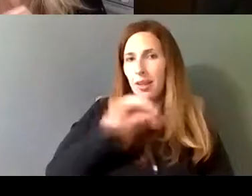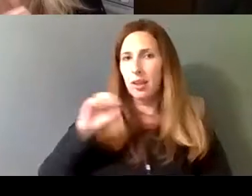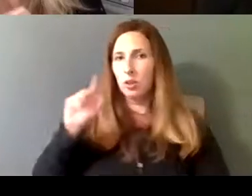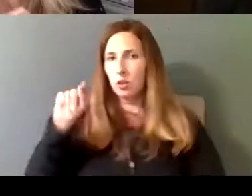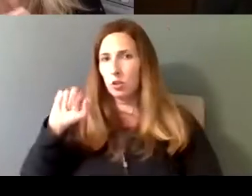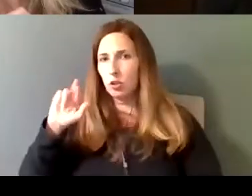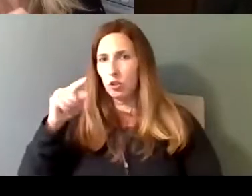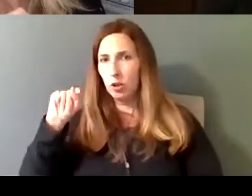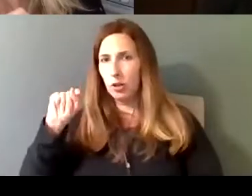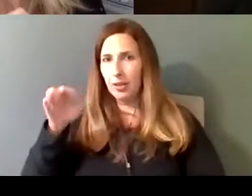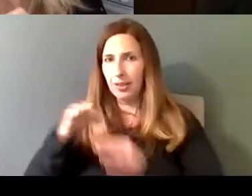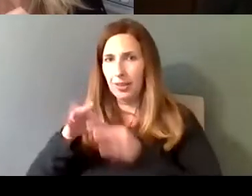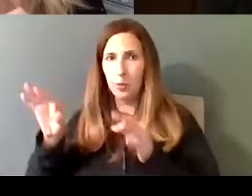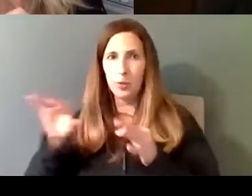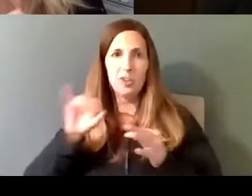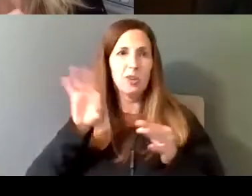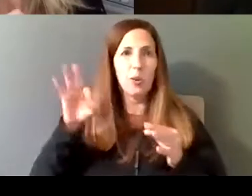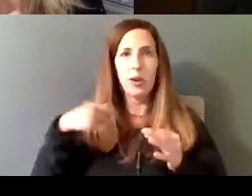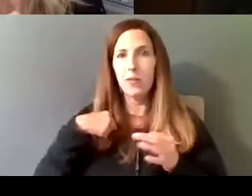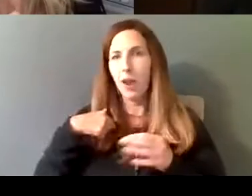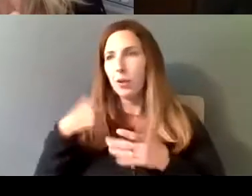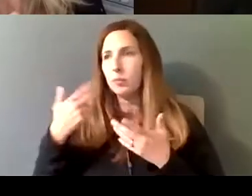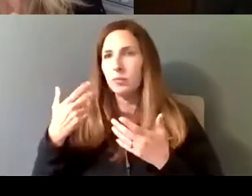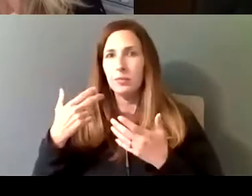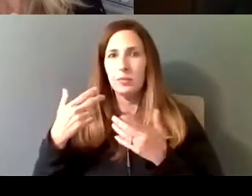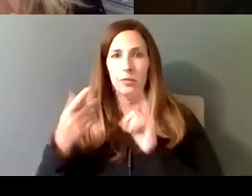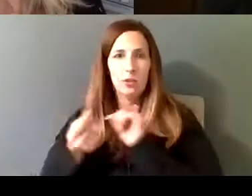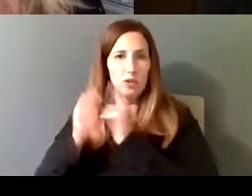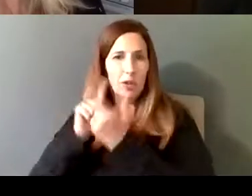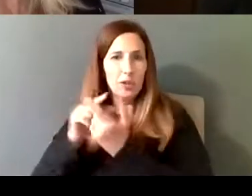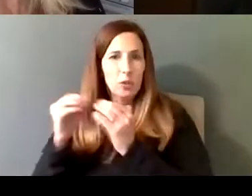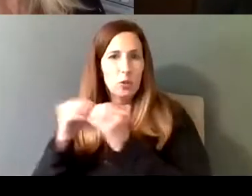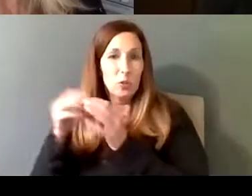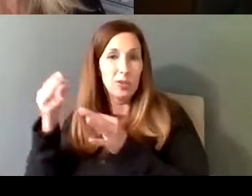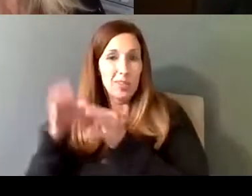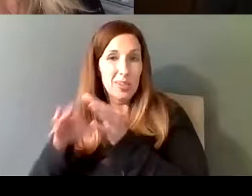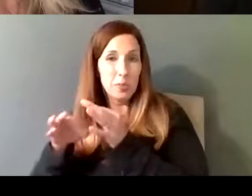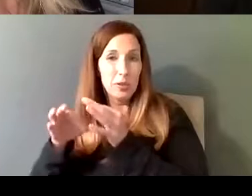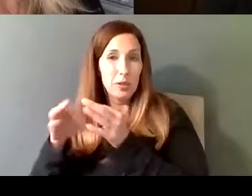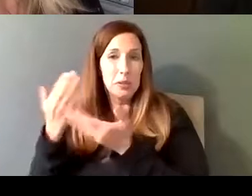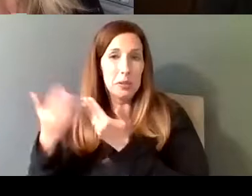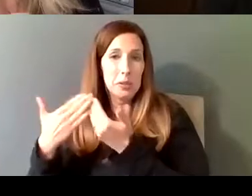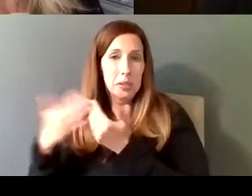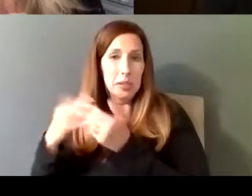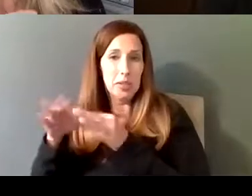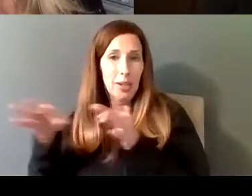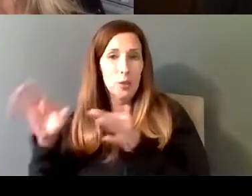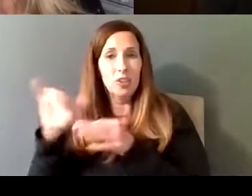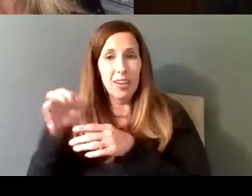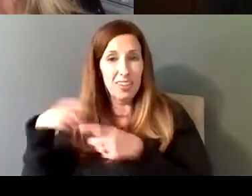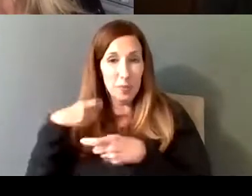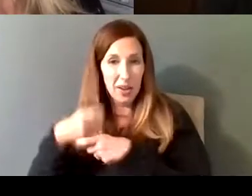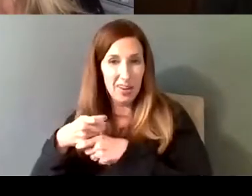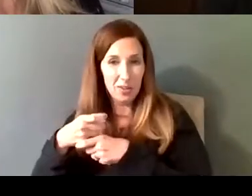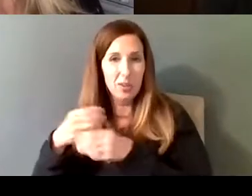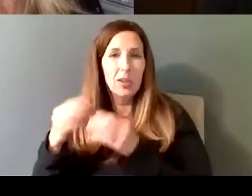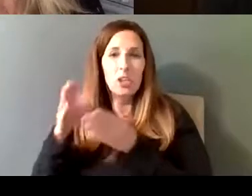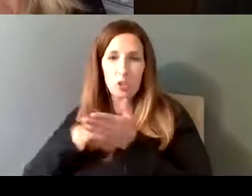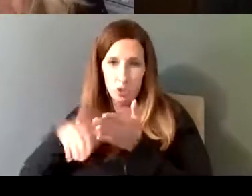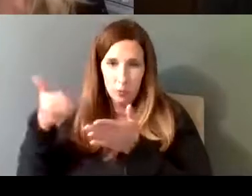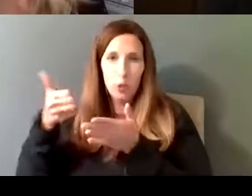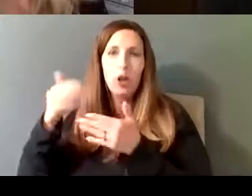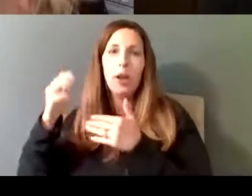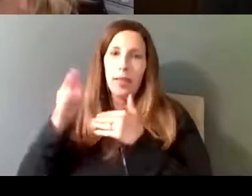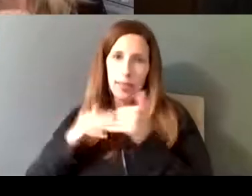really accessible language that's a little bit of a simpler language like Spanish, that language is going to be more affordable than a language